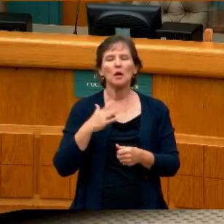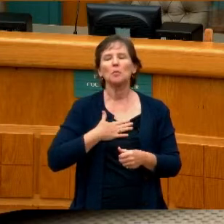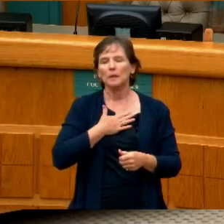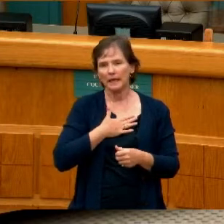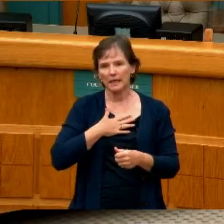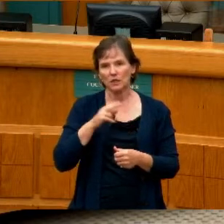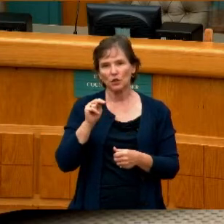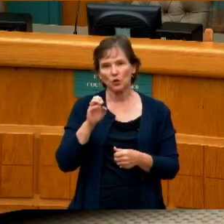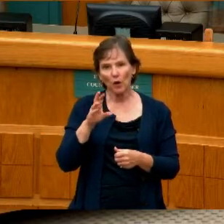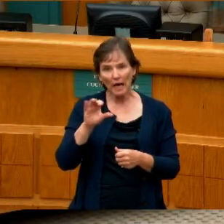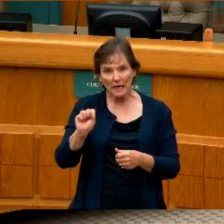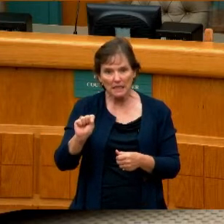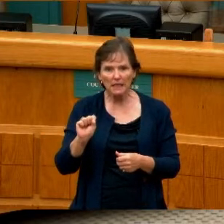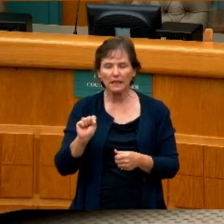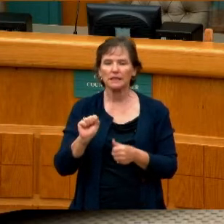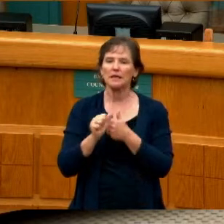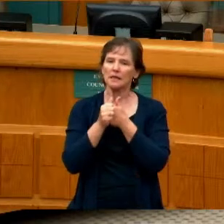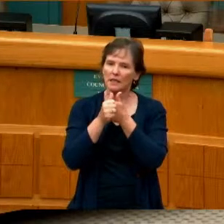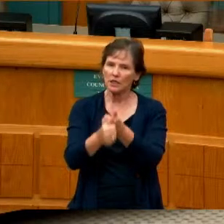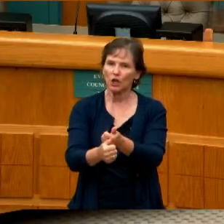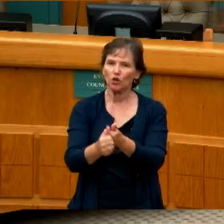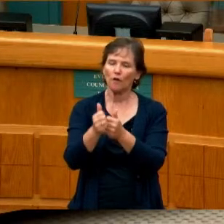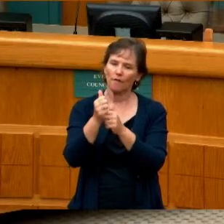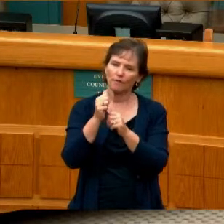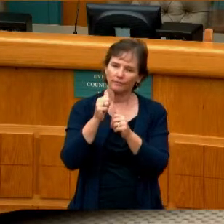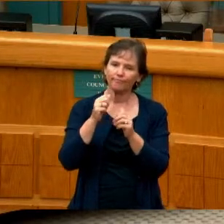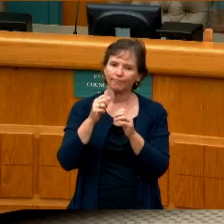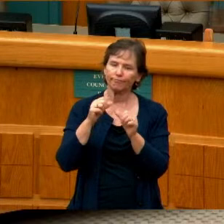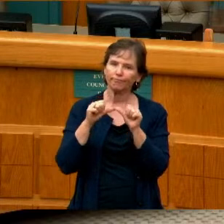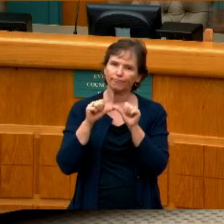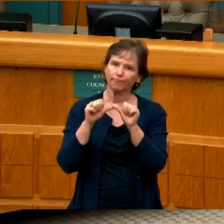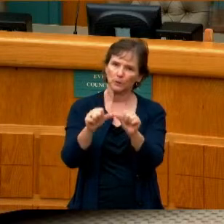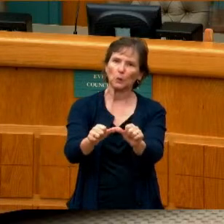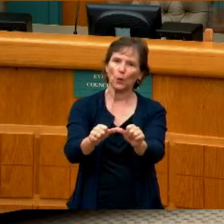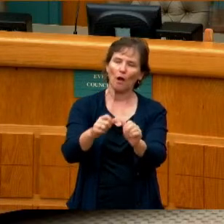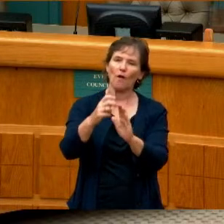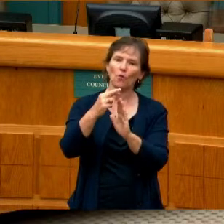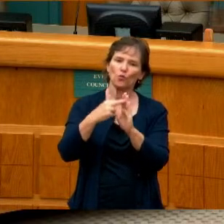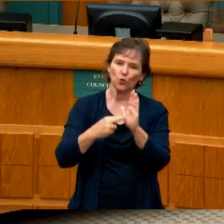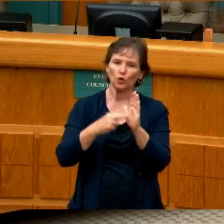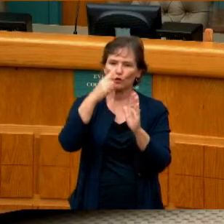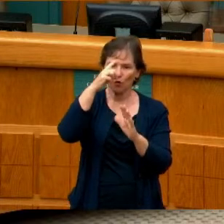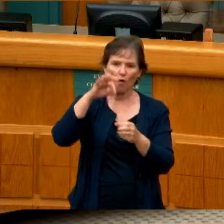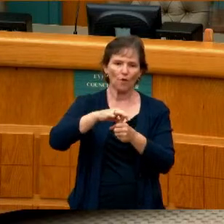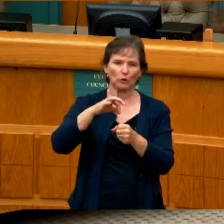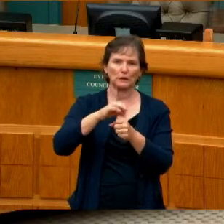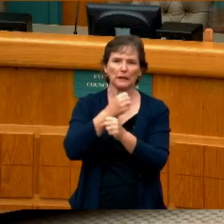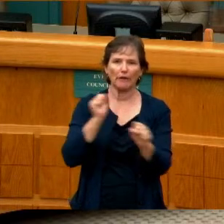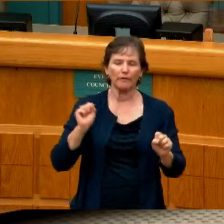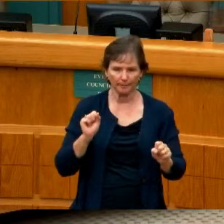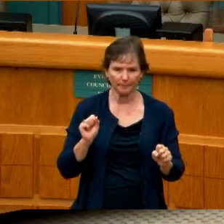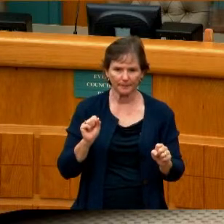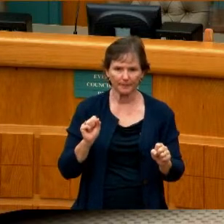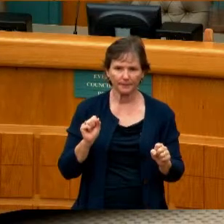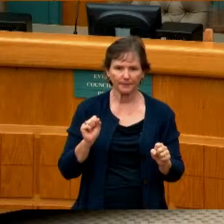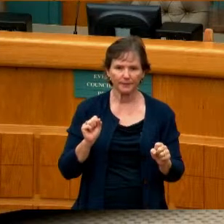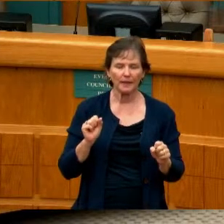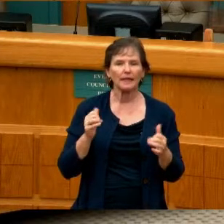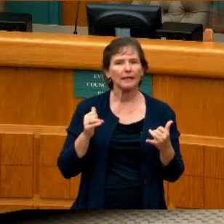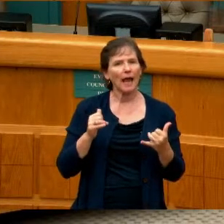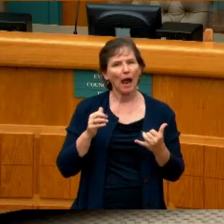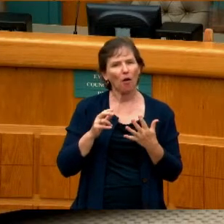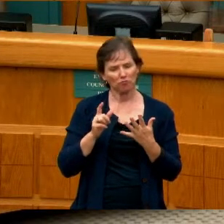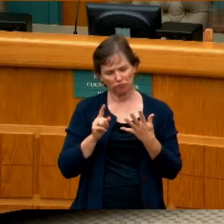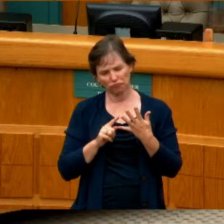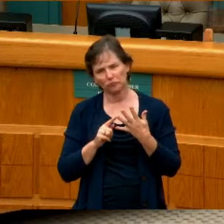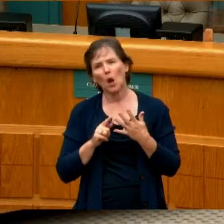general election is going to apply in the runoff. So please vote safe, Nueces. So in conclusion,